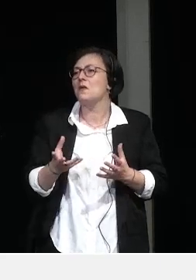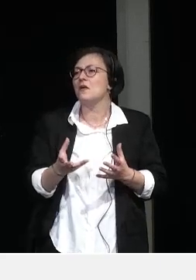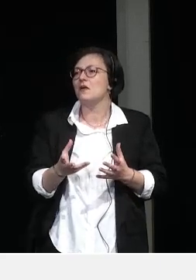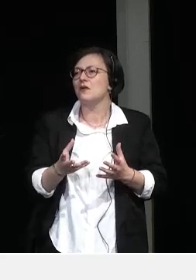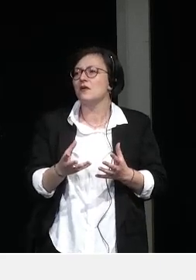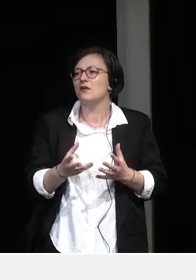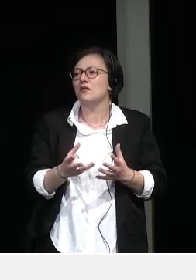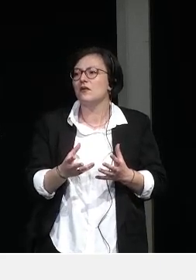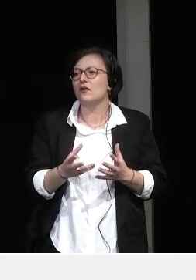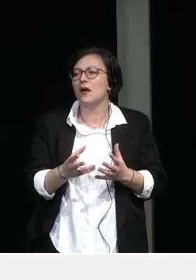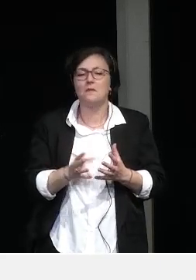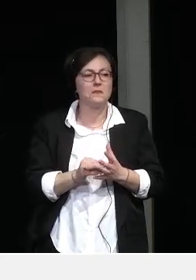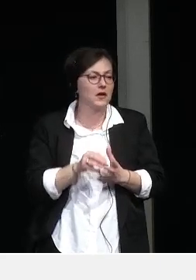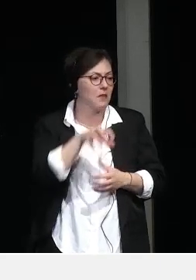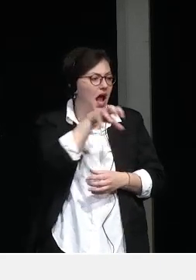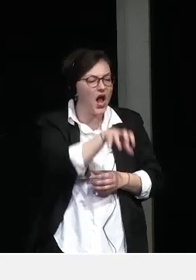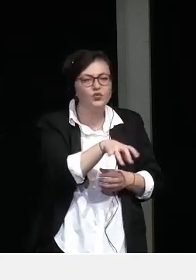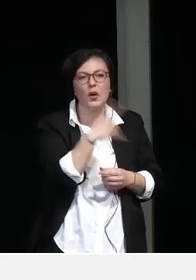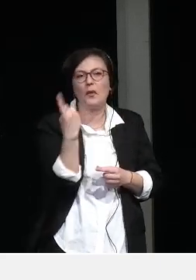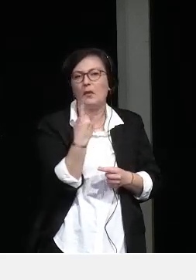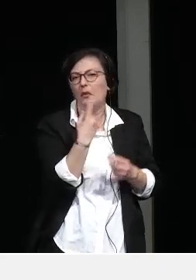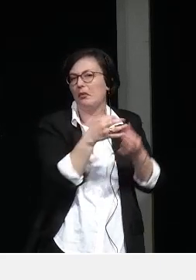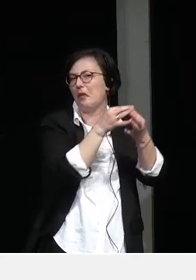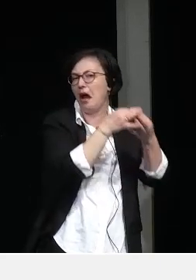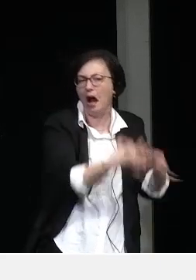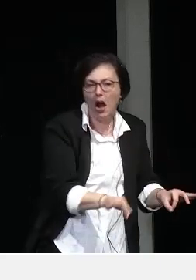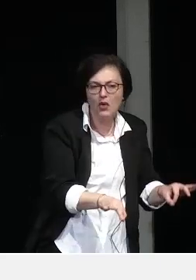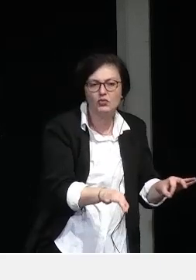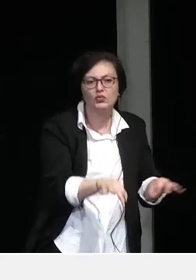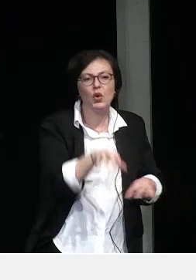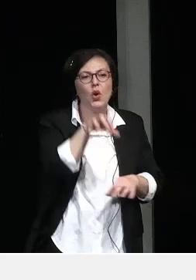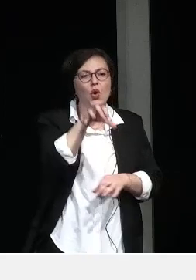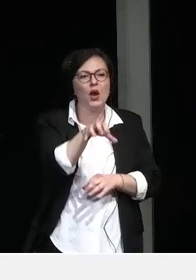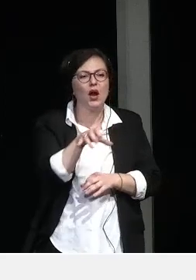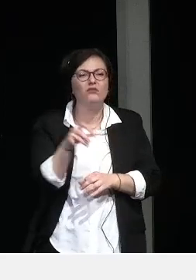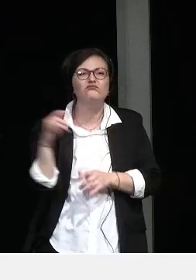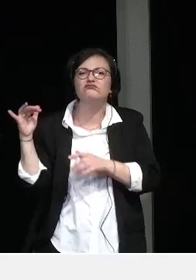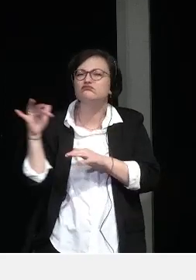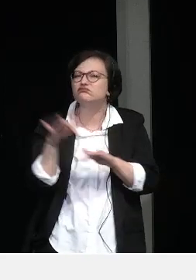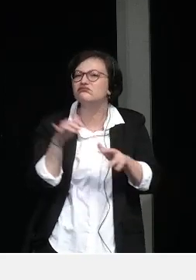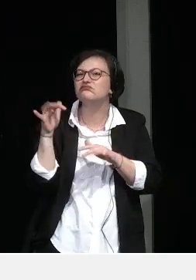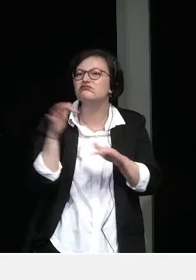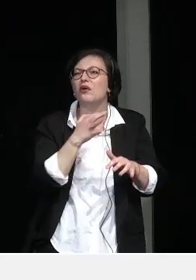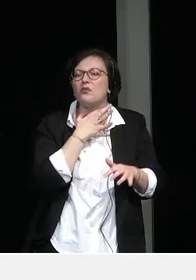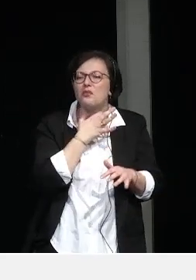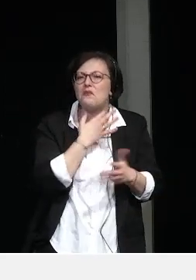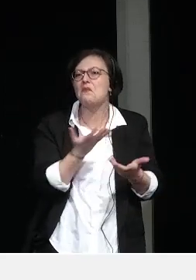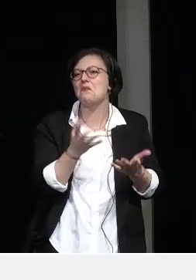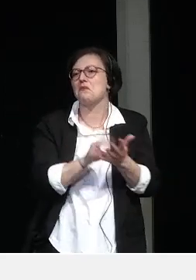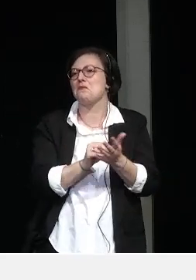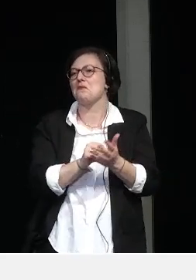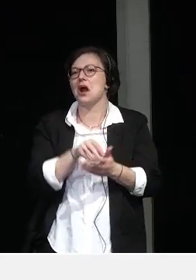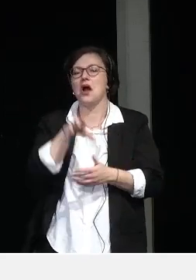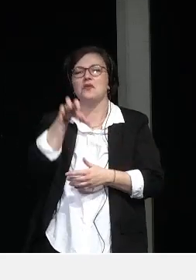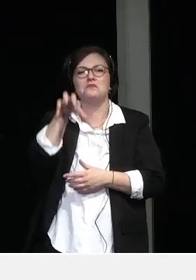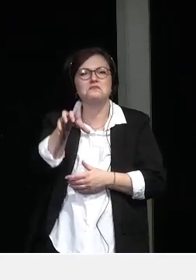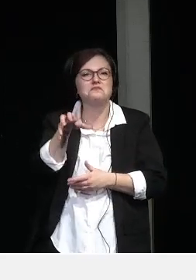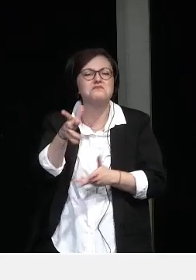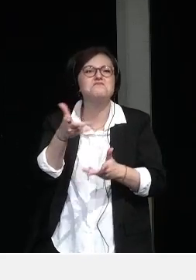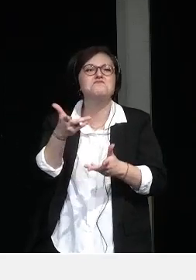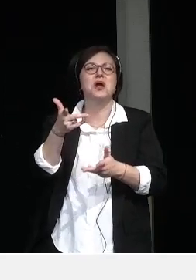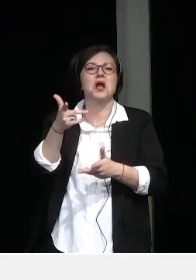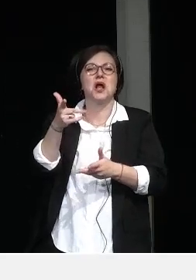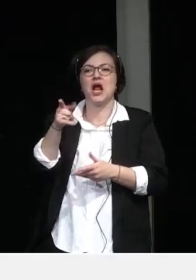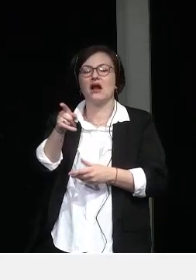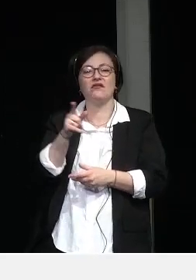with well-maintained and with comfortable seating. And Marshall McLuhan said that the medium is a message,